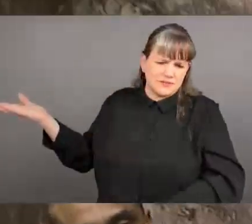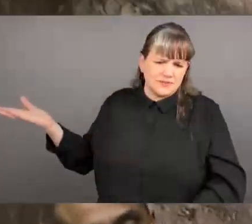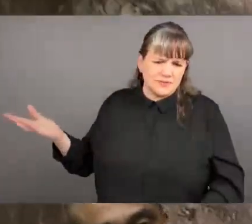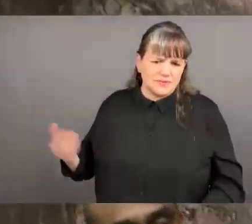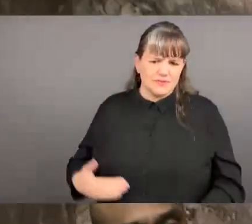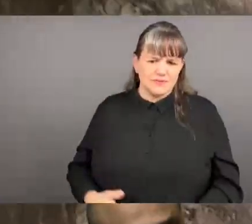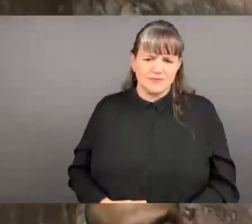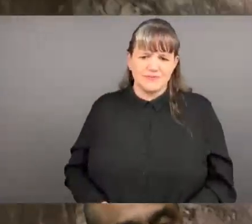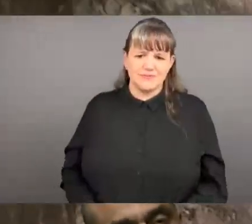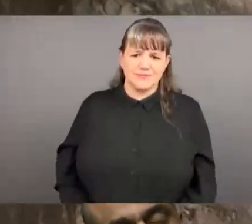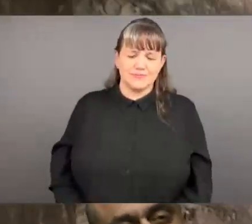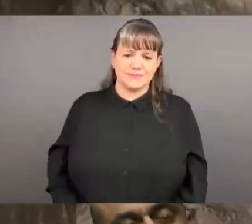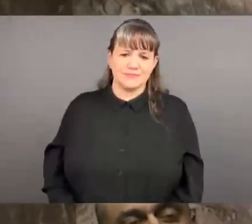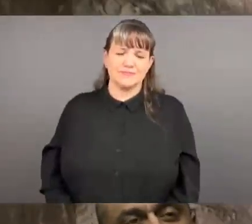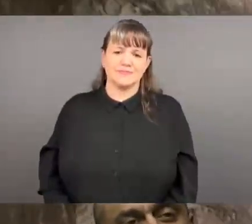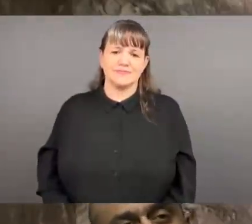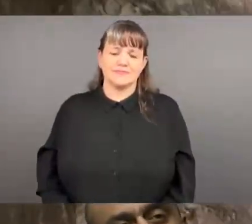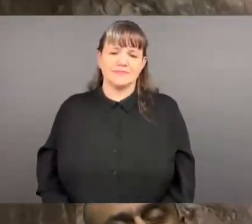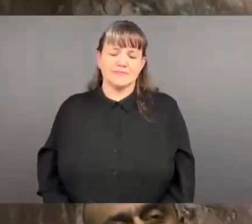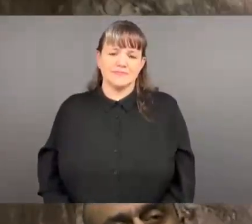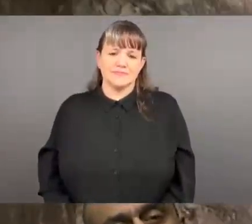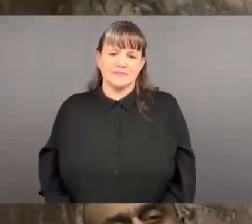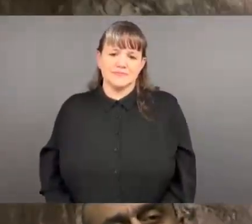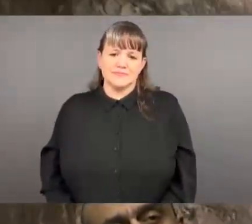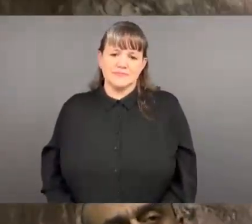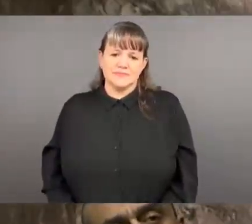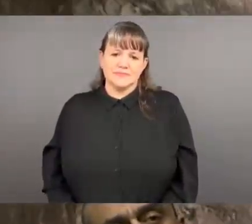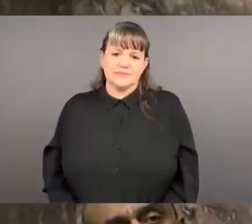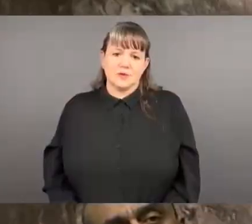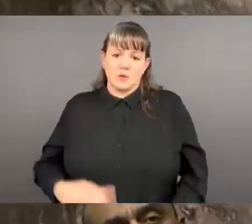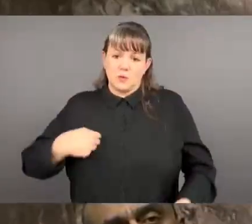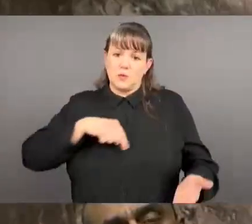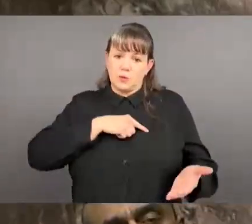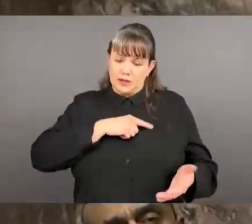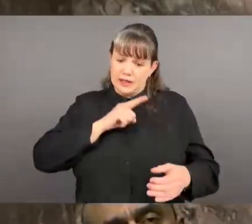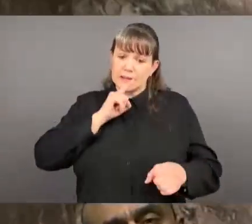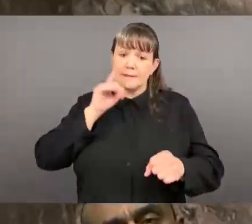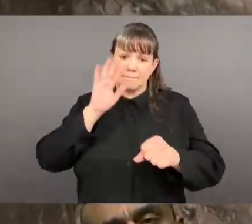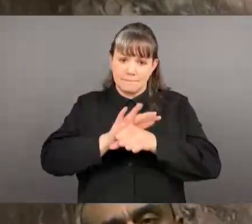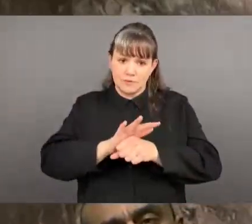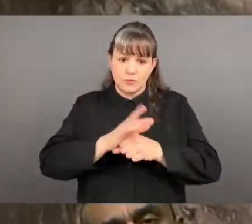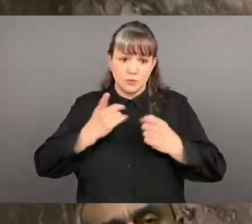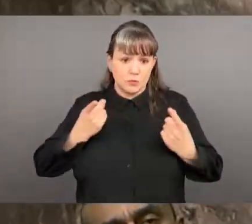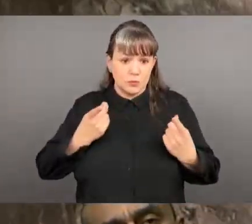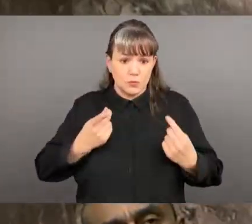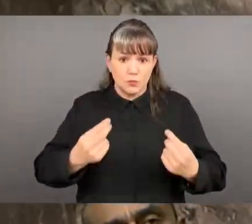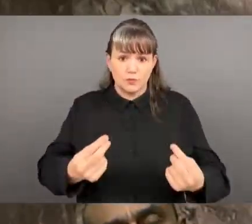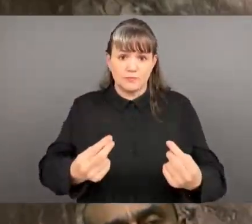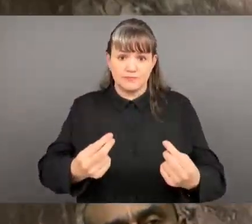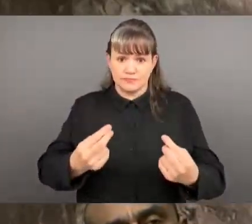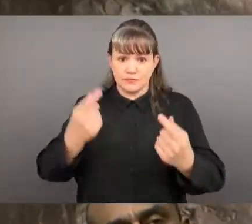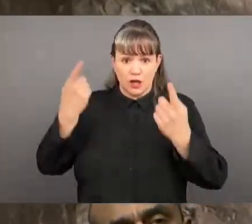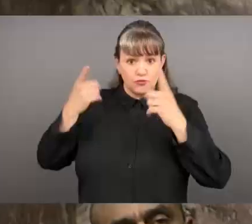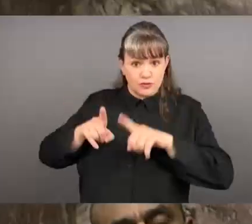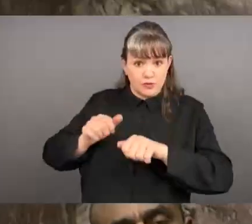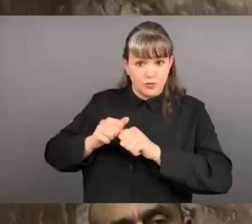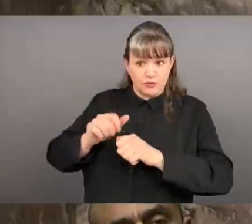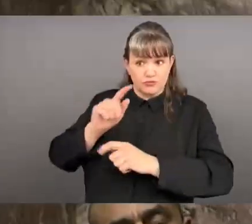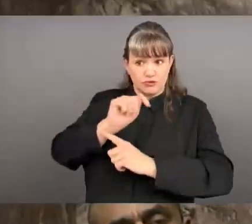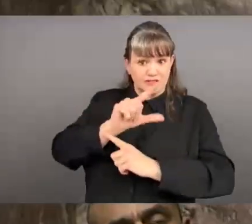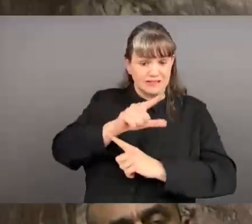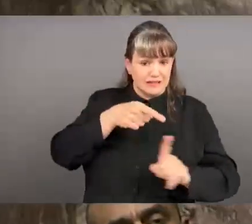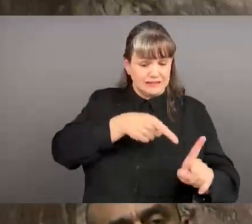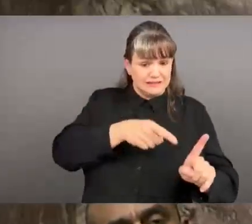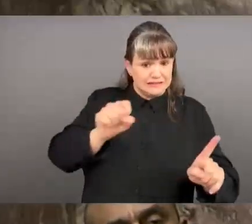What we have committed to do, Honourable Speaker, with the latest agreement with TransLink, which saw the province put $312 million to cover their operating